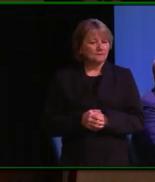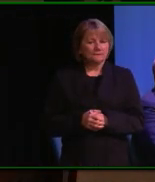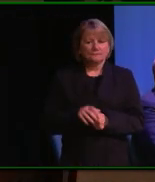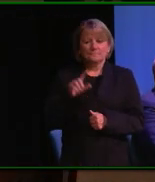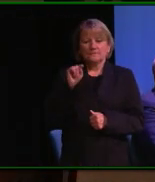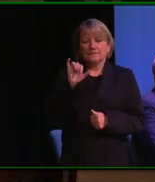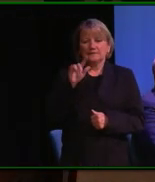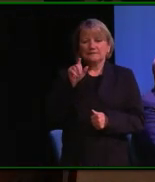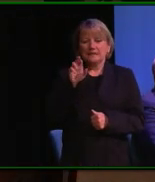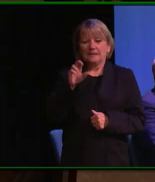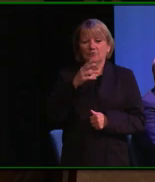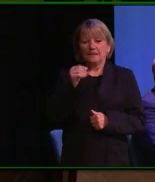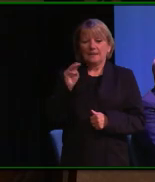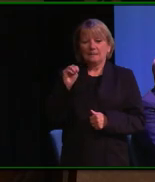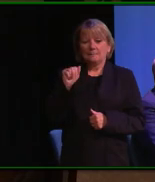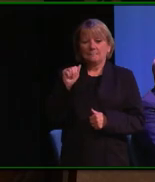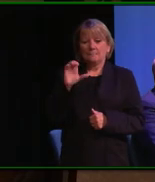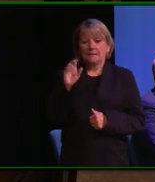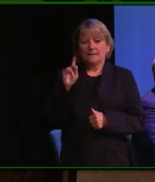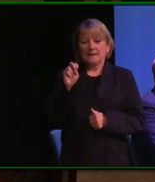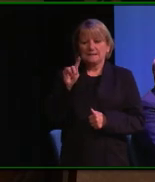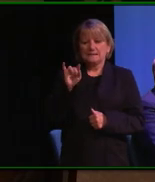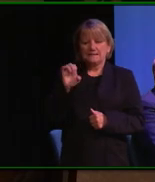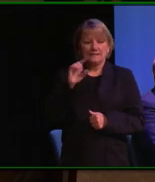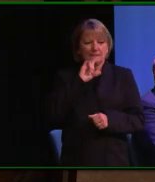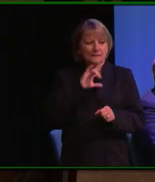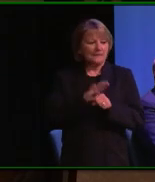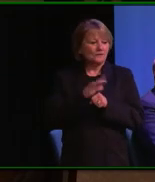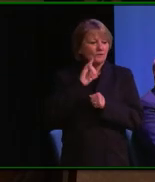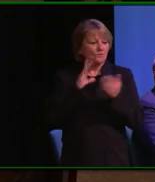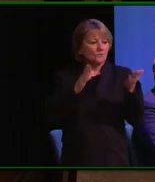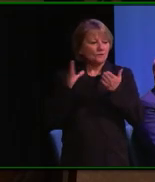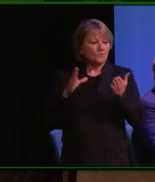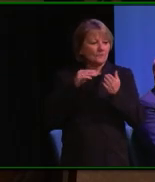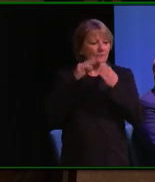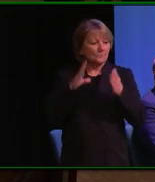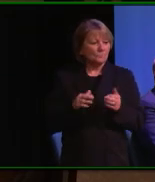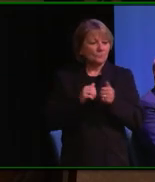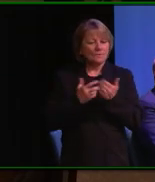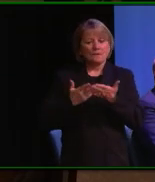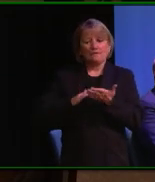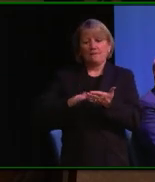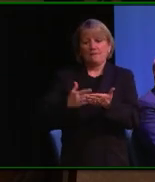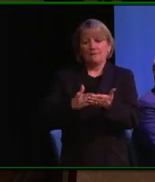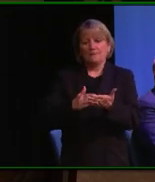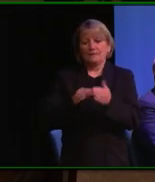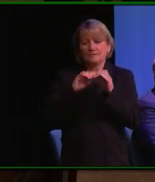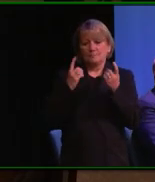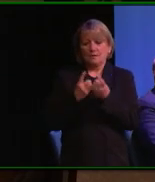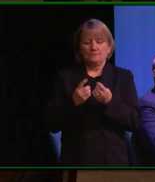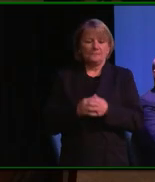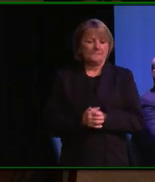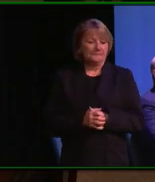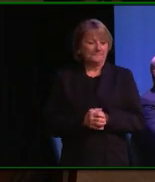Tyler Nato and Mackenzie Raposo for their dedication to serving students through the Culinary Arts Department and Club.